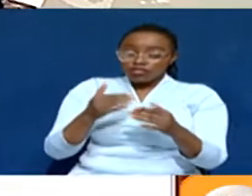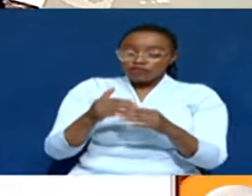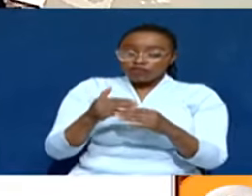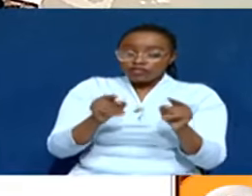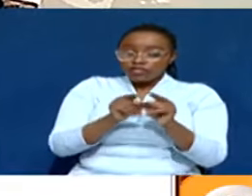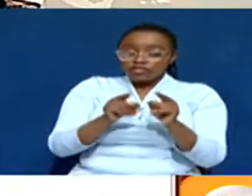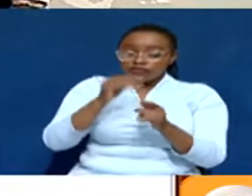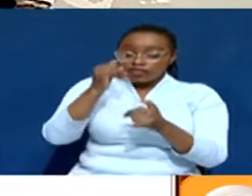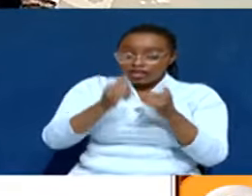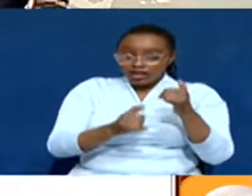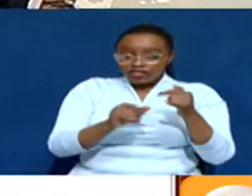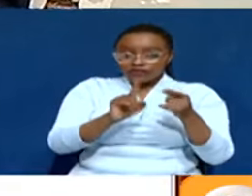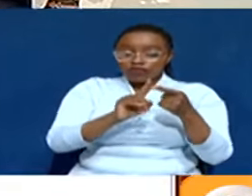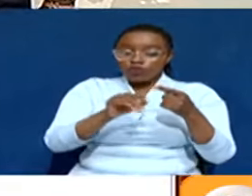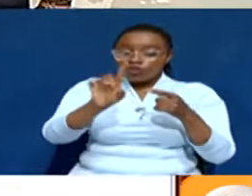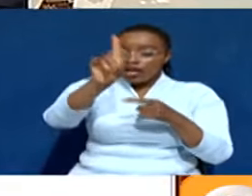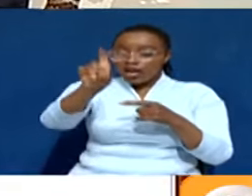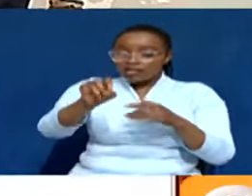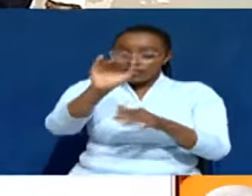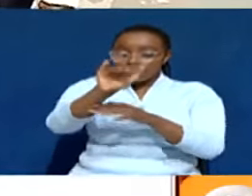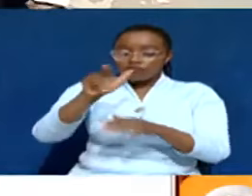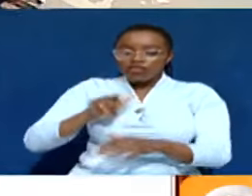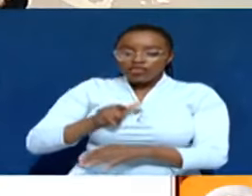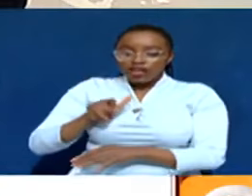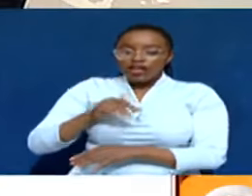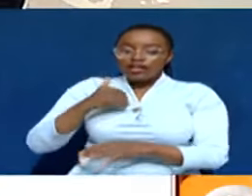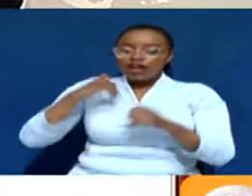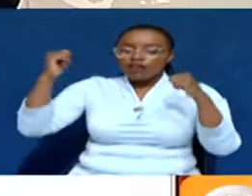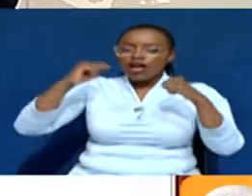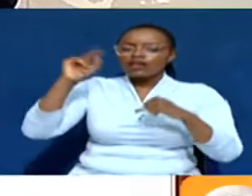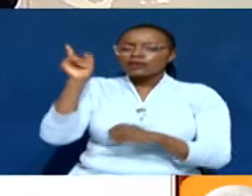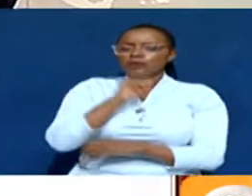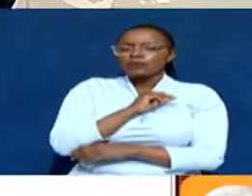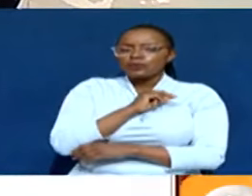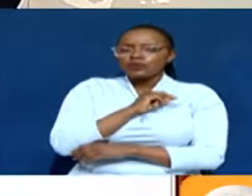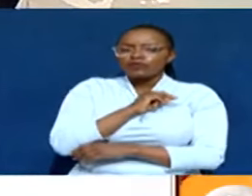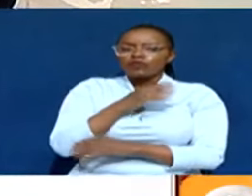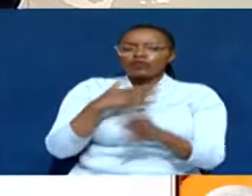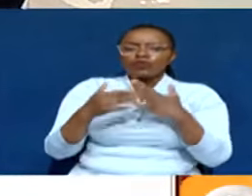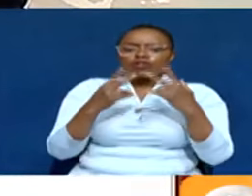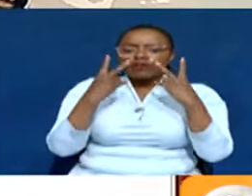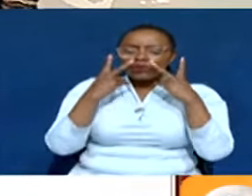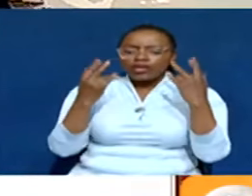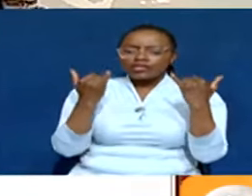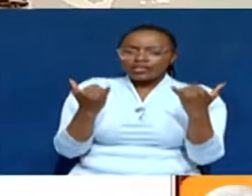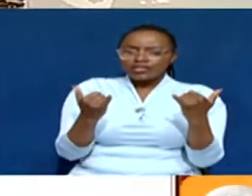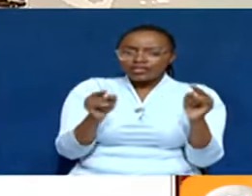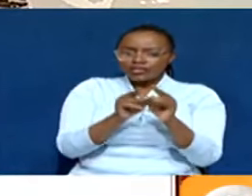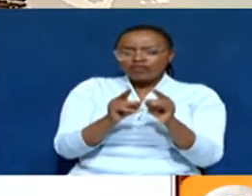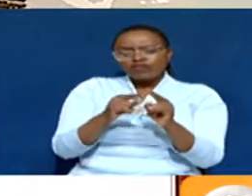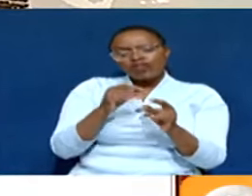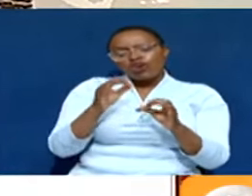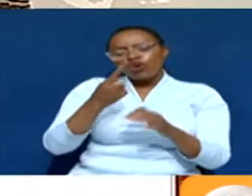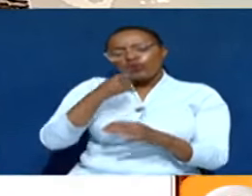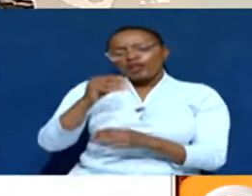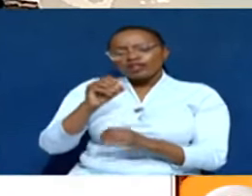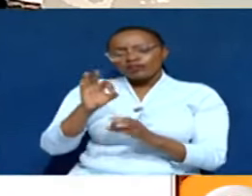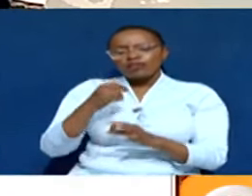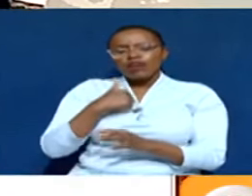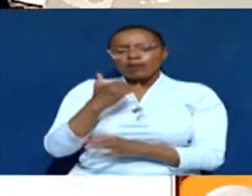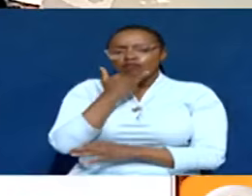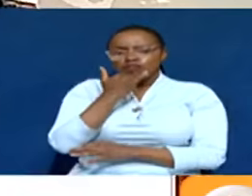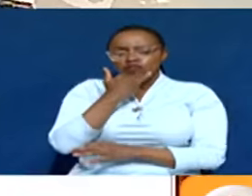before your signal died last time, I'd asked you the question, and the ladies had agreed. What we are seeing here, and correct me if I'm wrong,